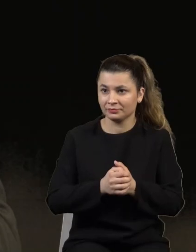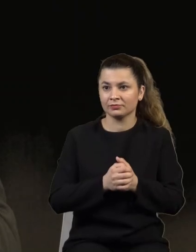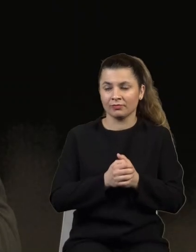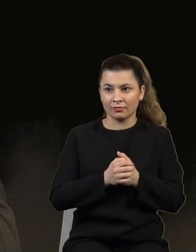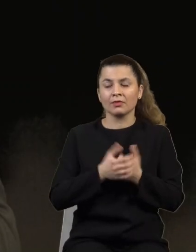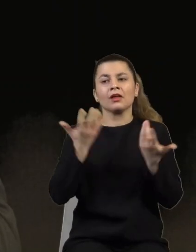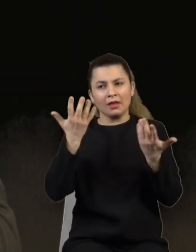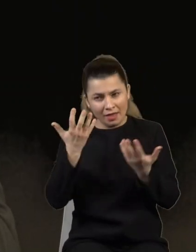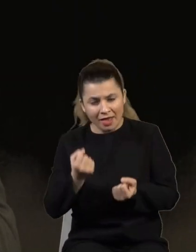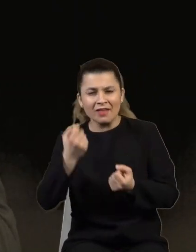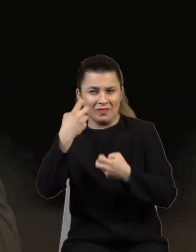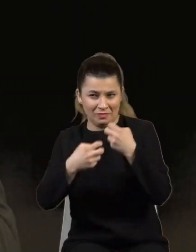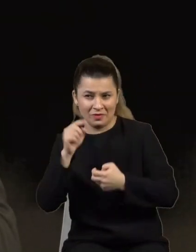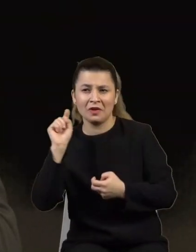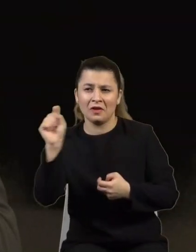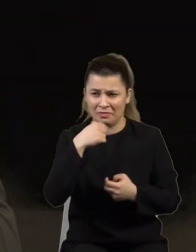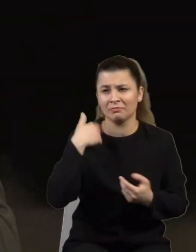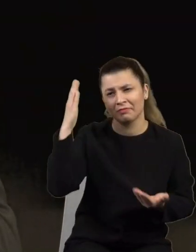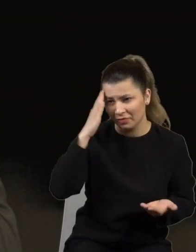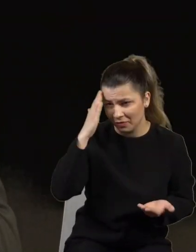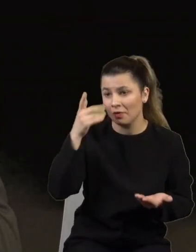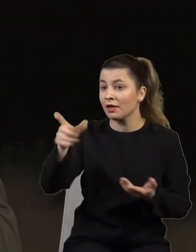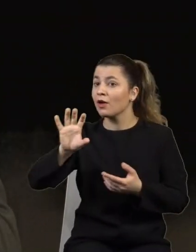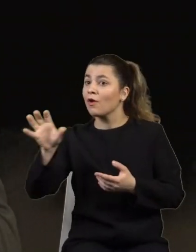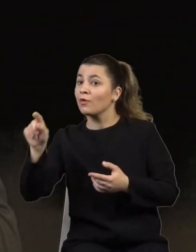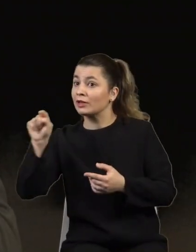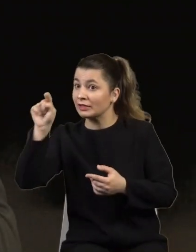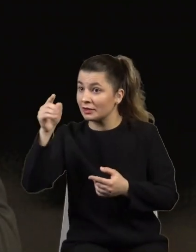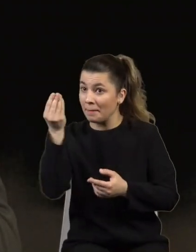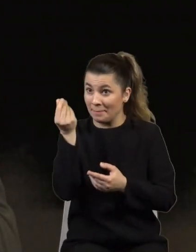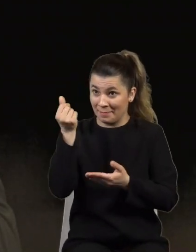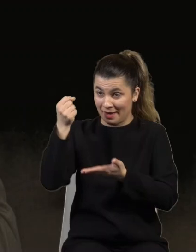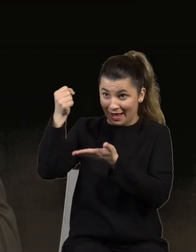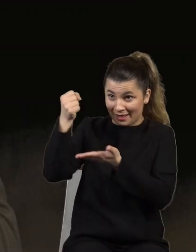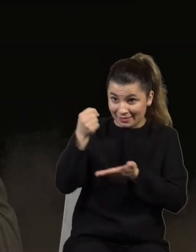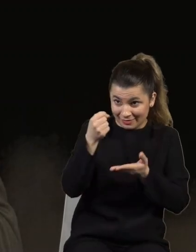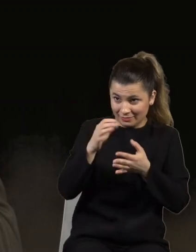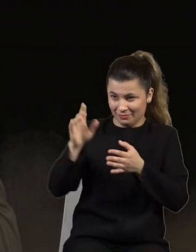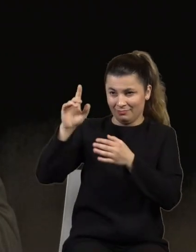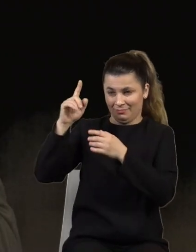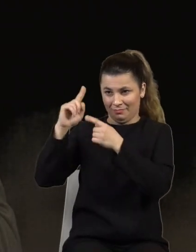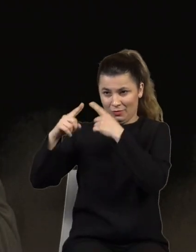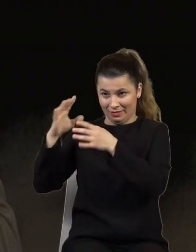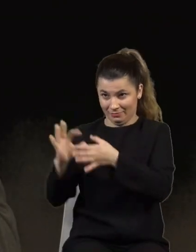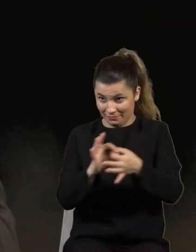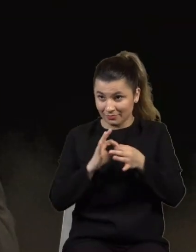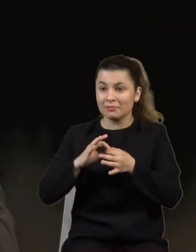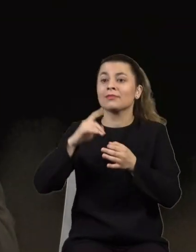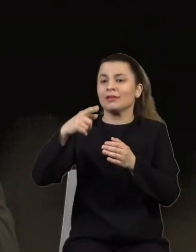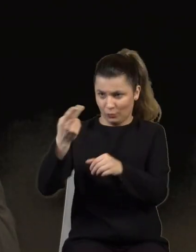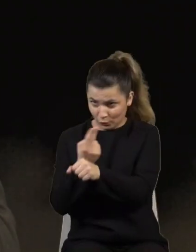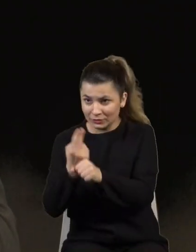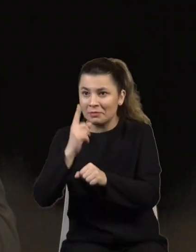see them lagging behind because some of the objectives are not necessarily linked closely with those of, let's say,